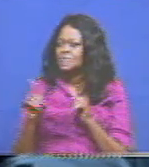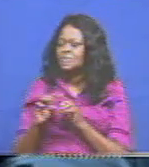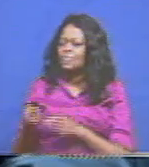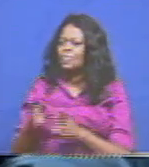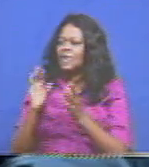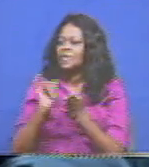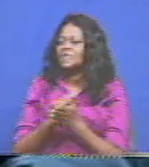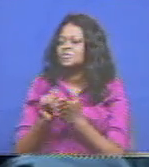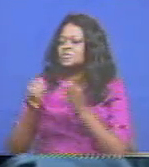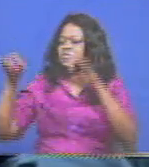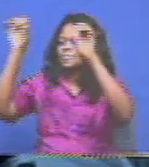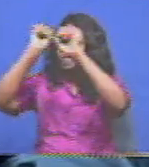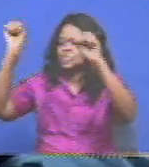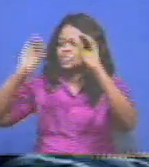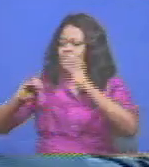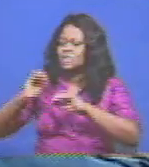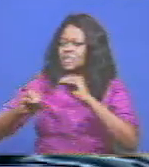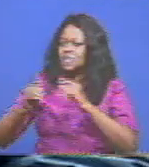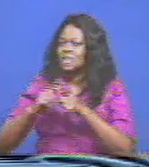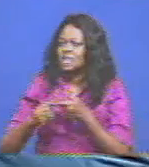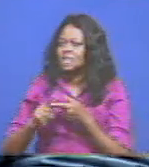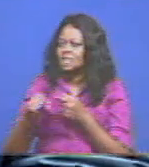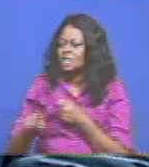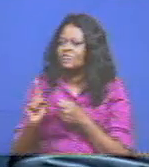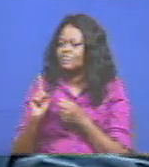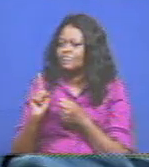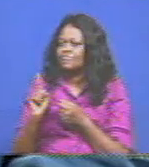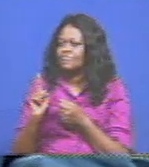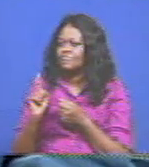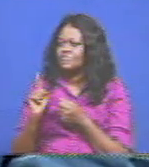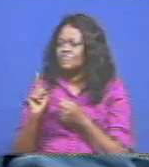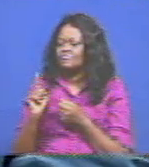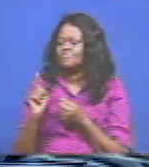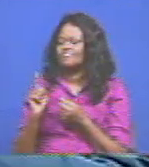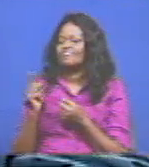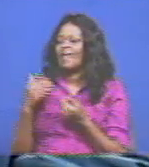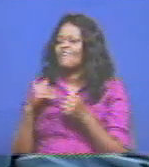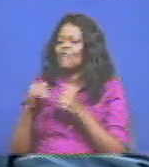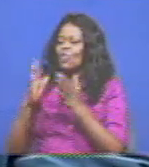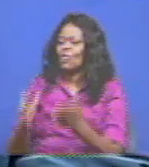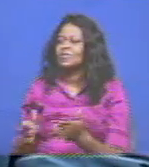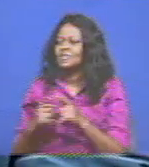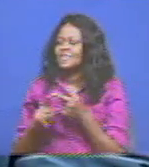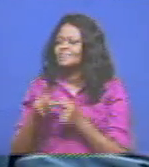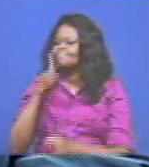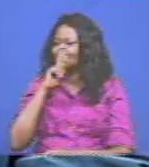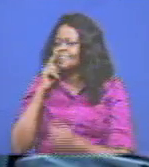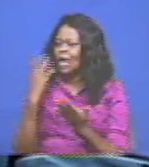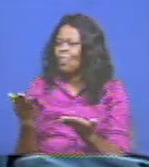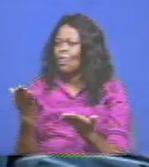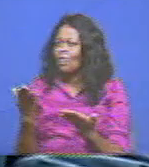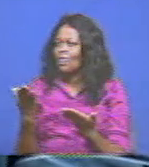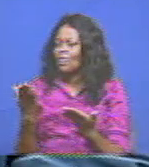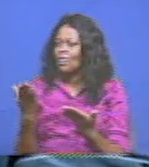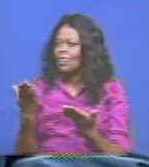was elected. Yes. And actually, they command the voice of the people. Mm-hmm. So how do they shut? If they, those